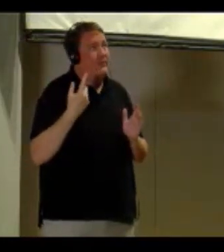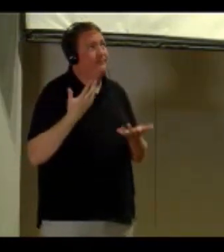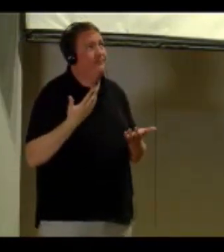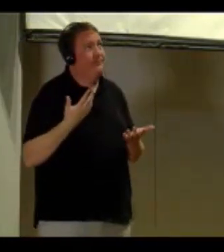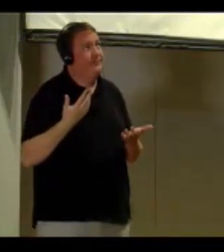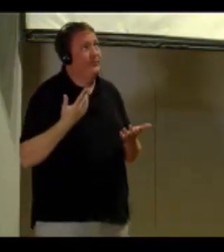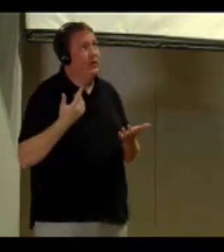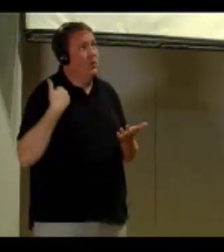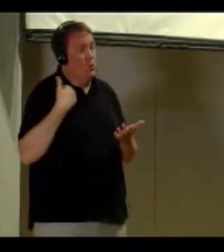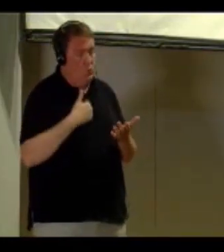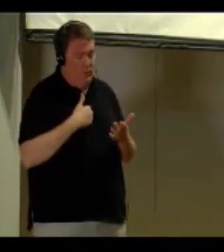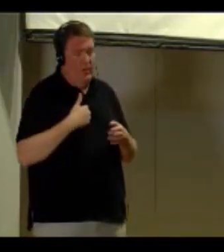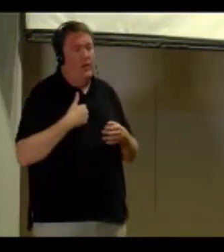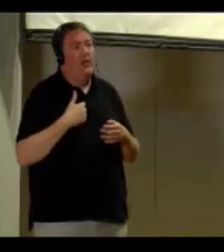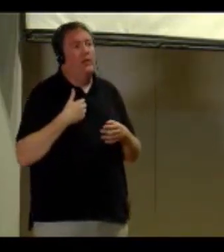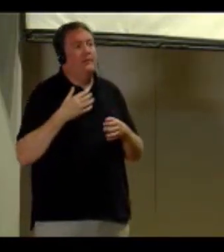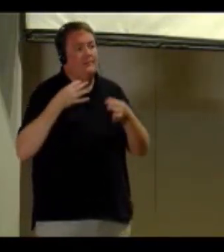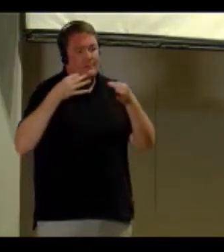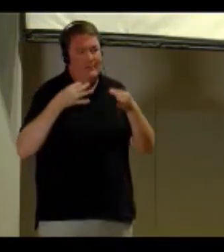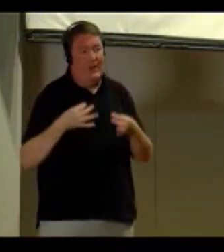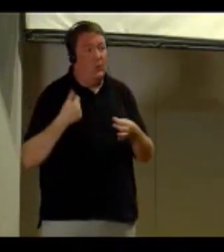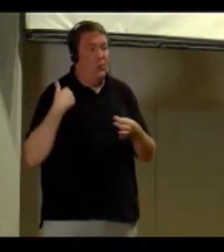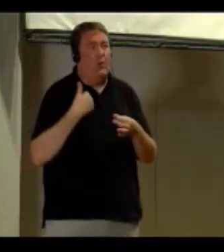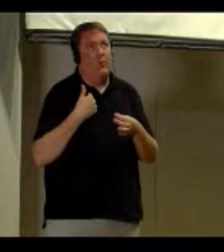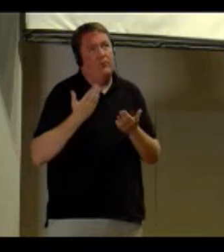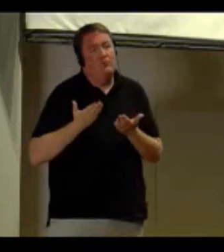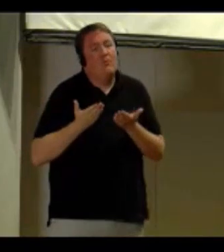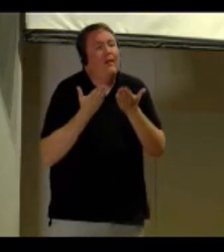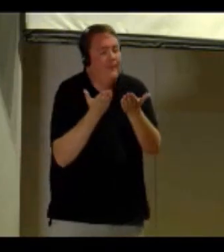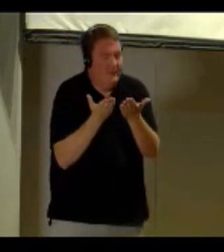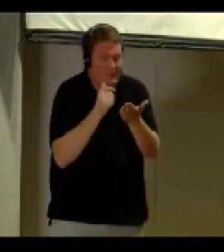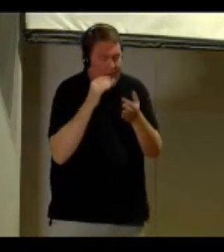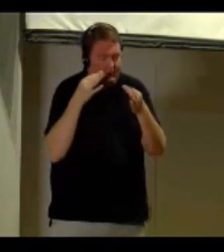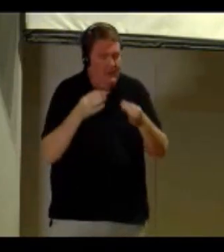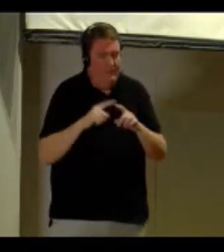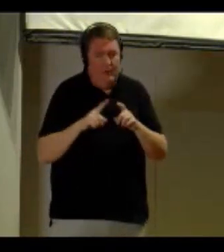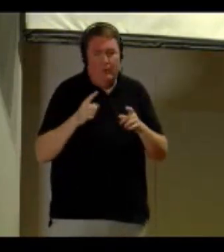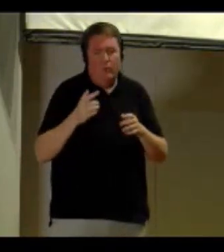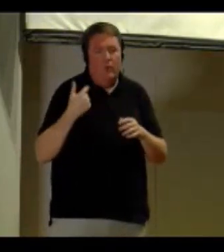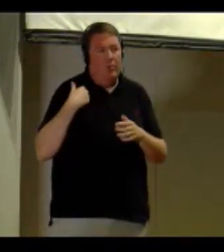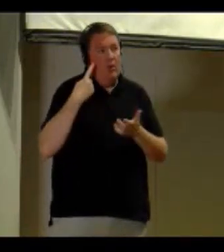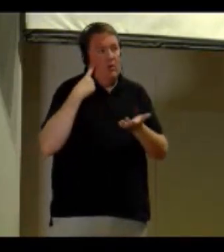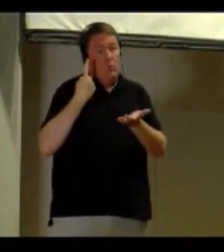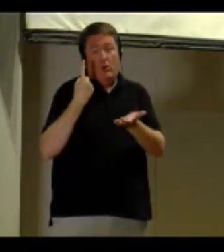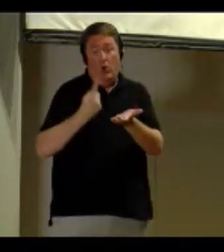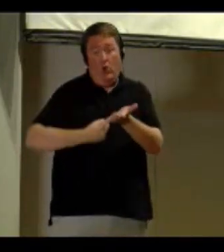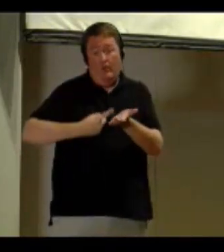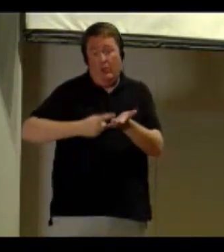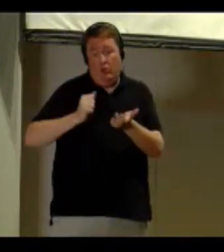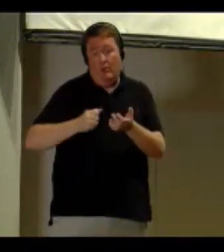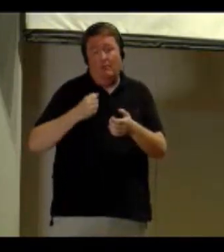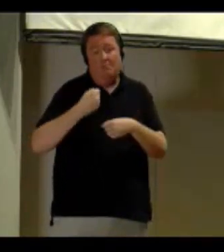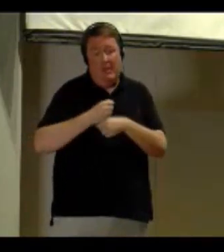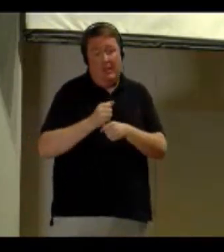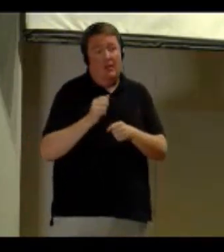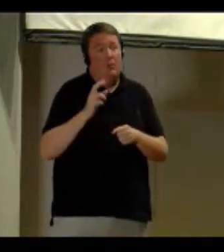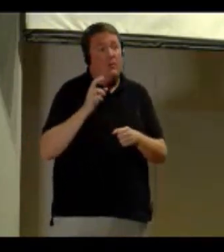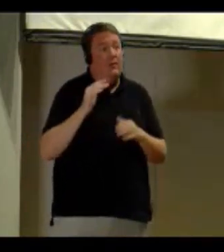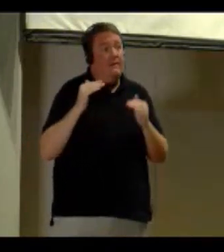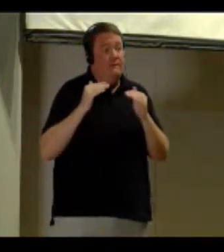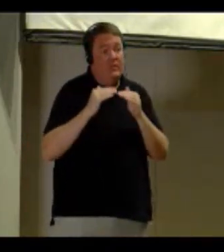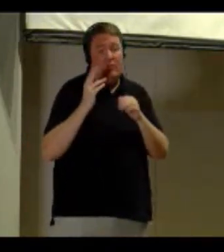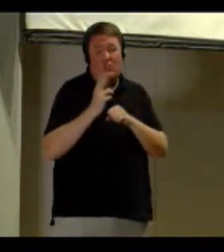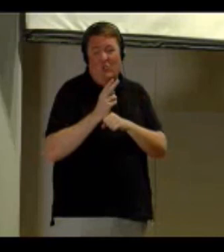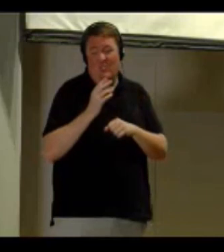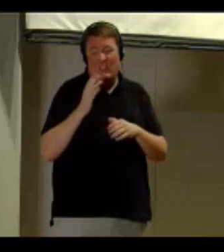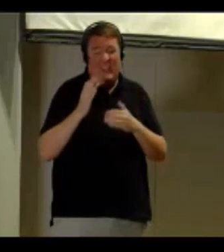we came to the conclusion, or at least the recommendation, that we thought an argument under fair use could be made that a collections database, even